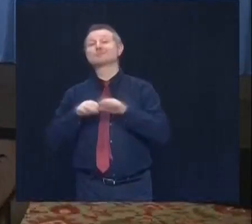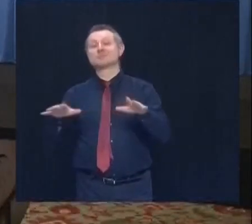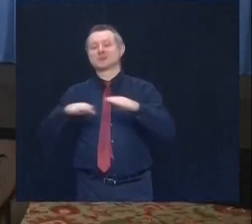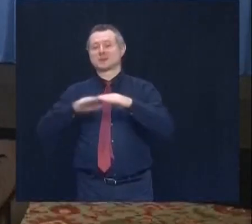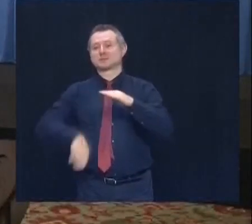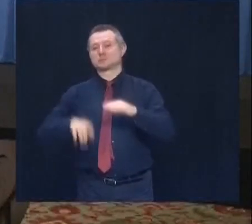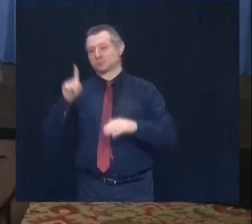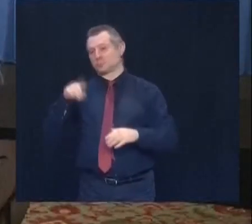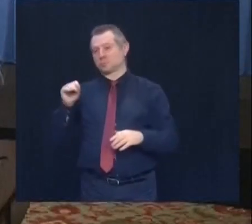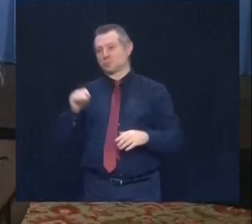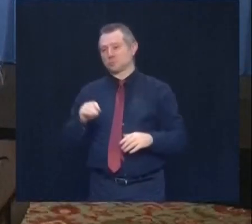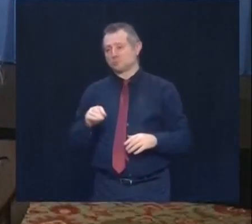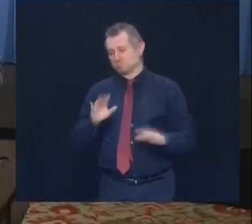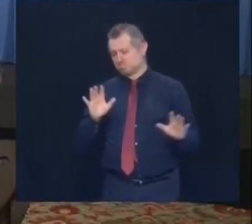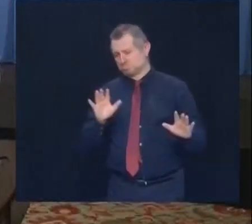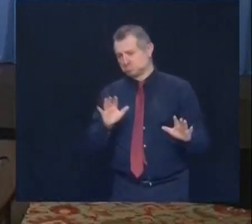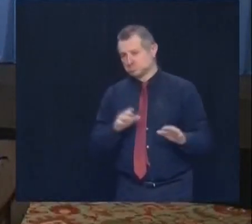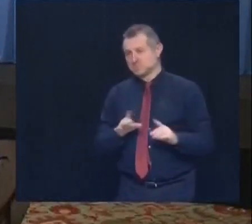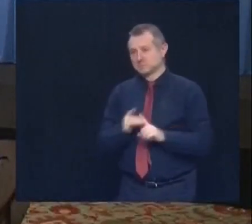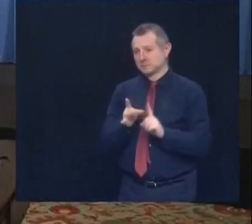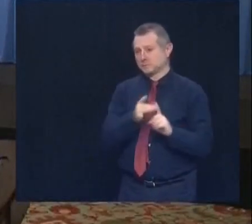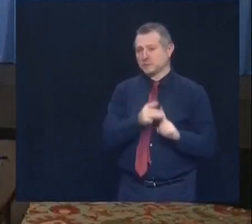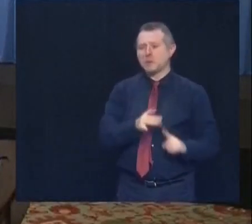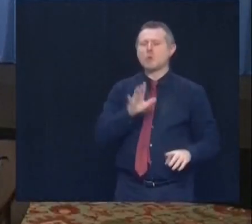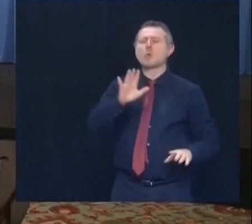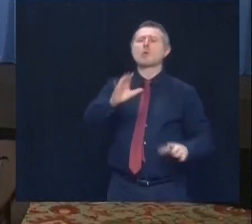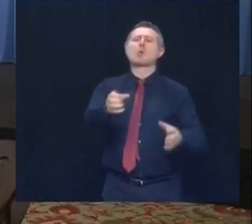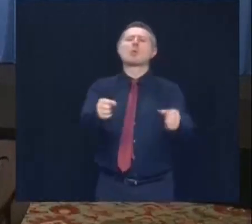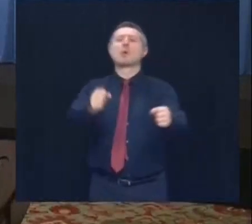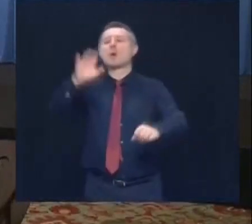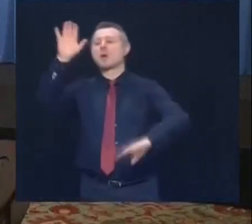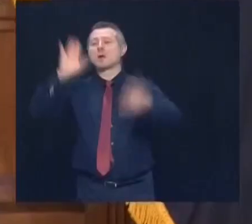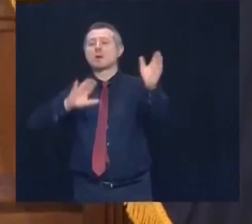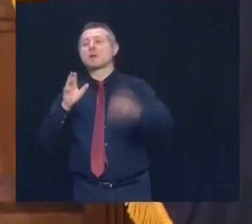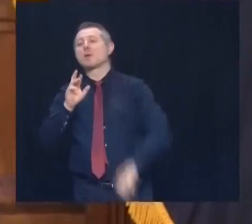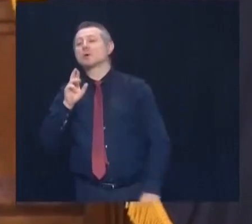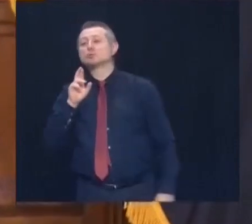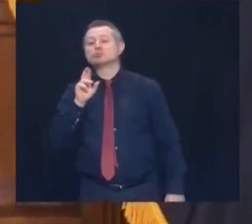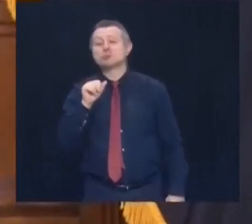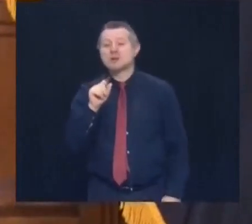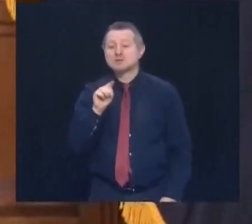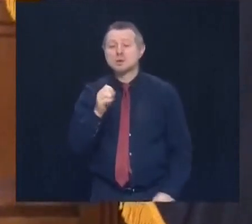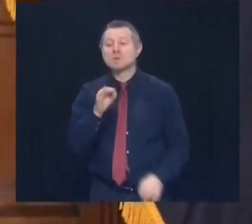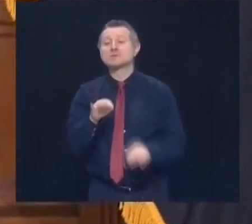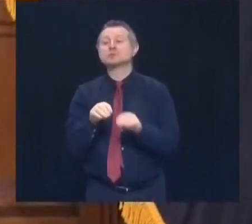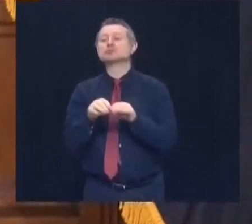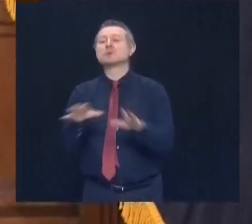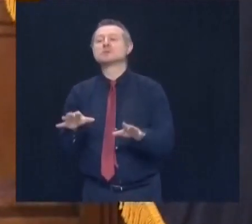The rate of transmission is more relevant, right?